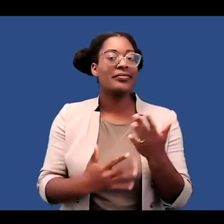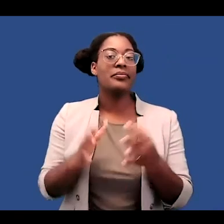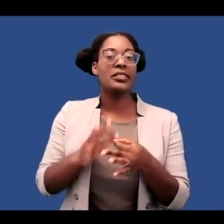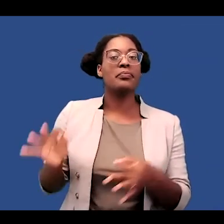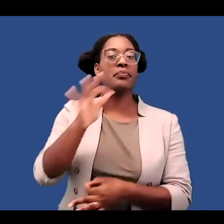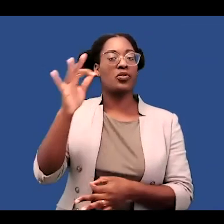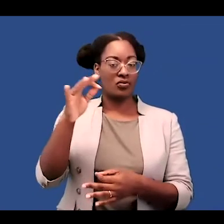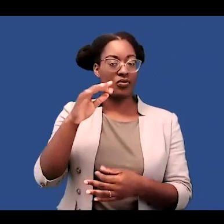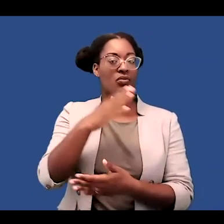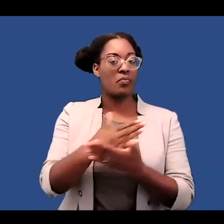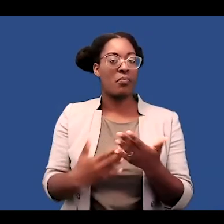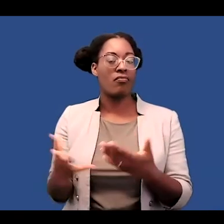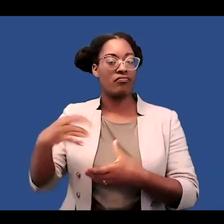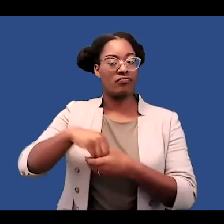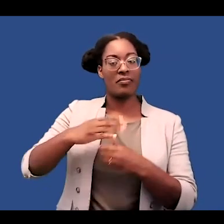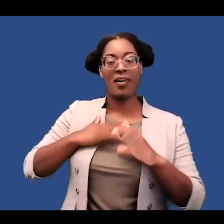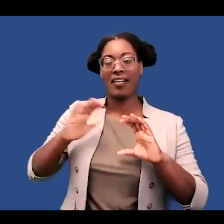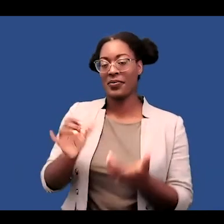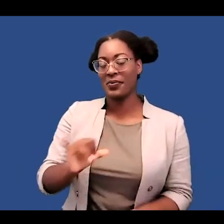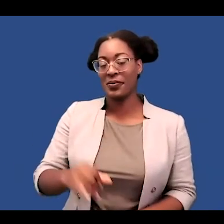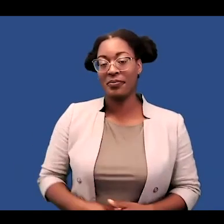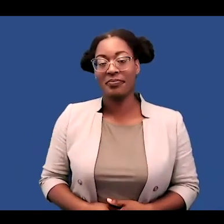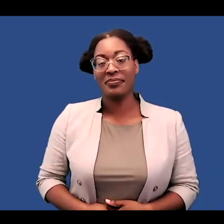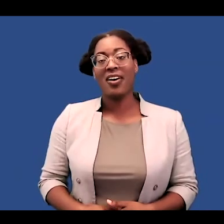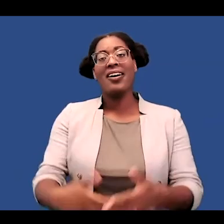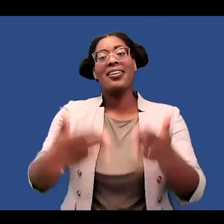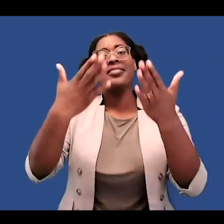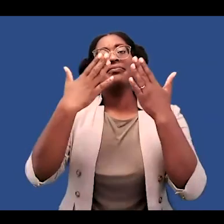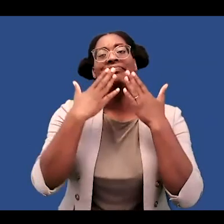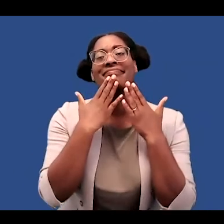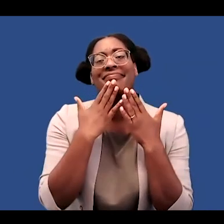well that I incorporate in my classes, like I said before. Deepest gratitude from the